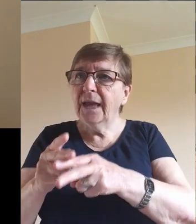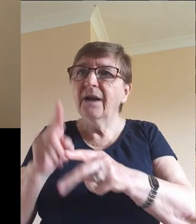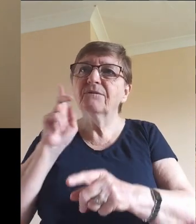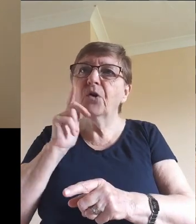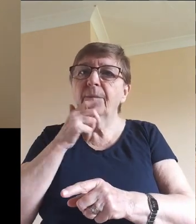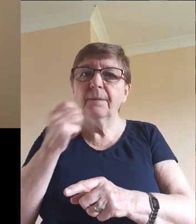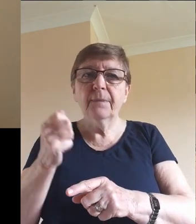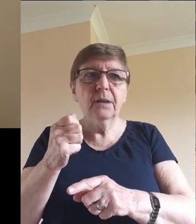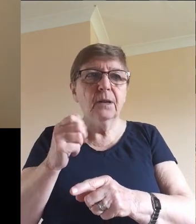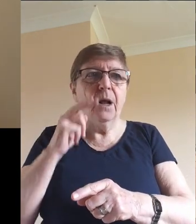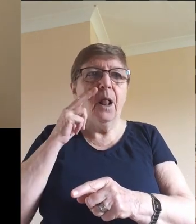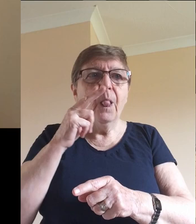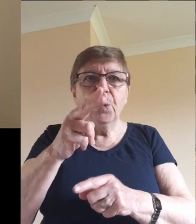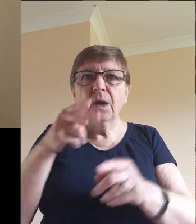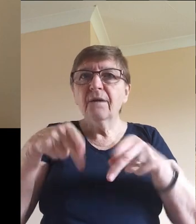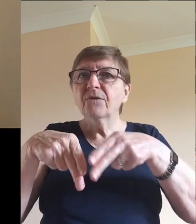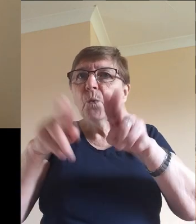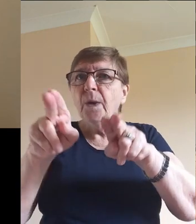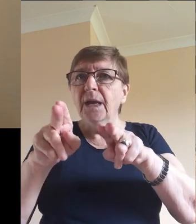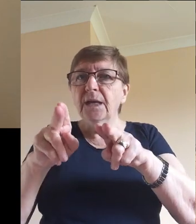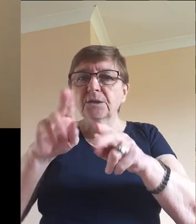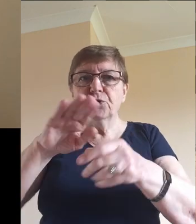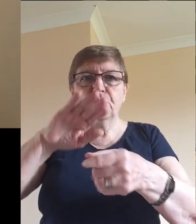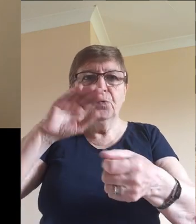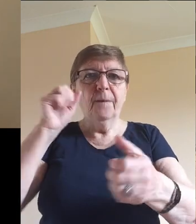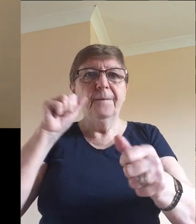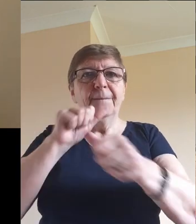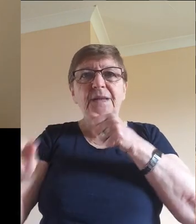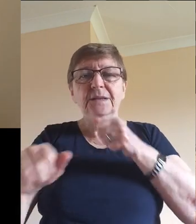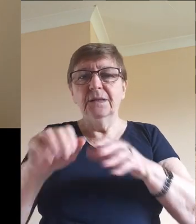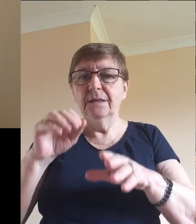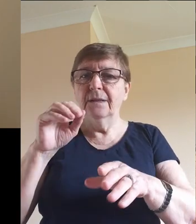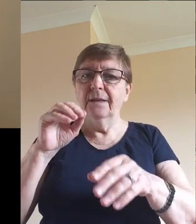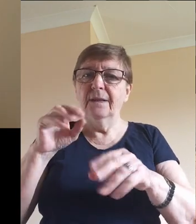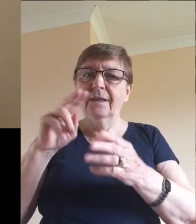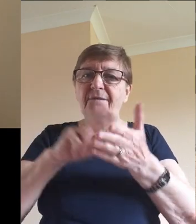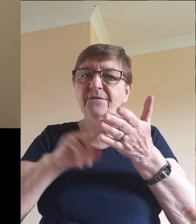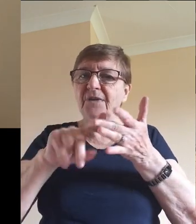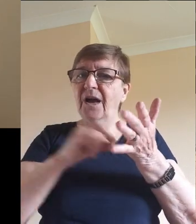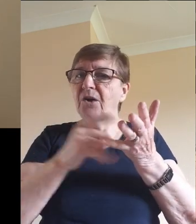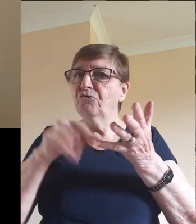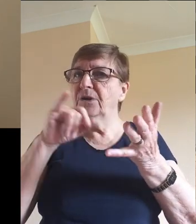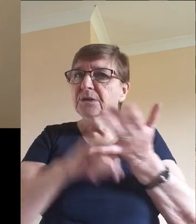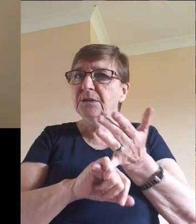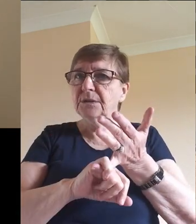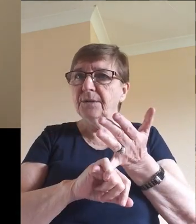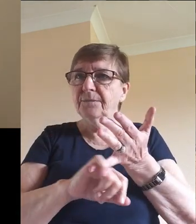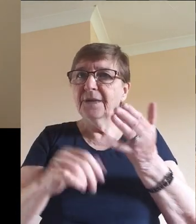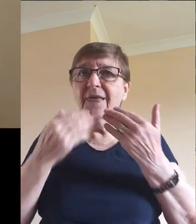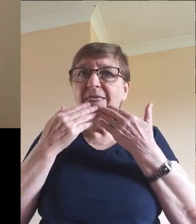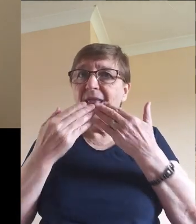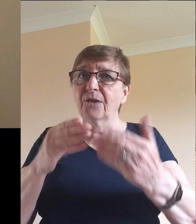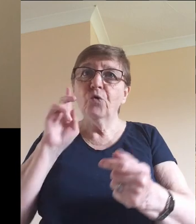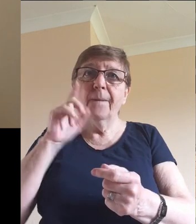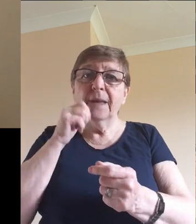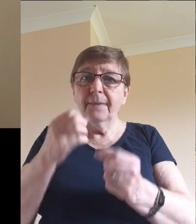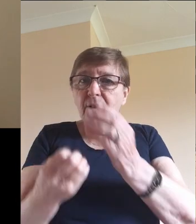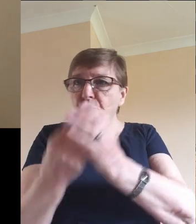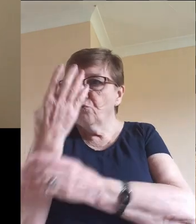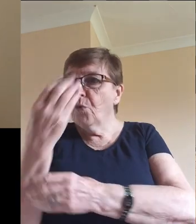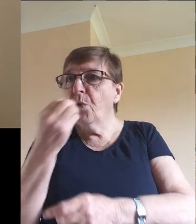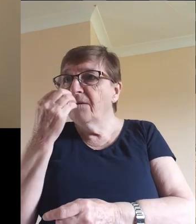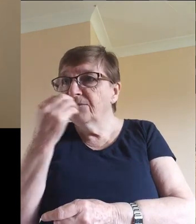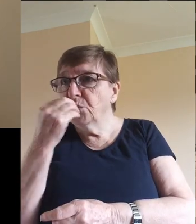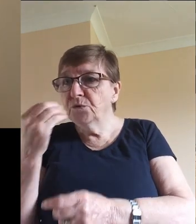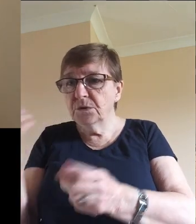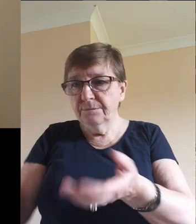virus. We thank you for the people involved in producing our food, packaging it, delivering it to our local stores,